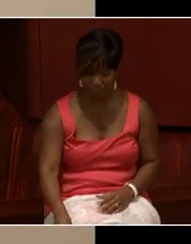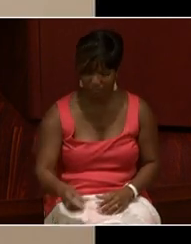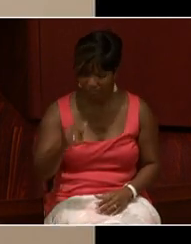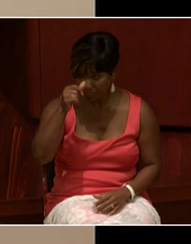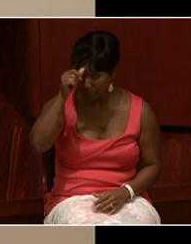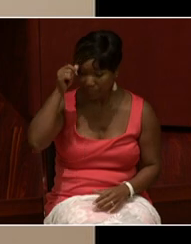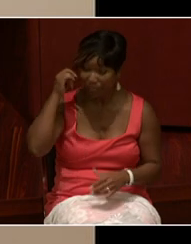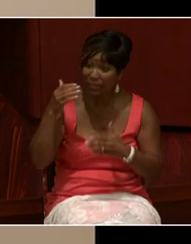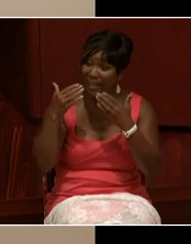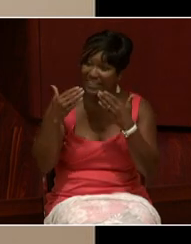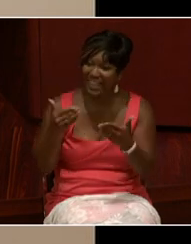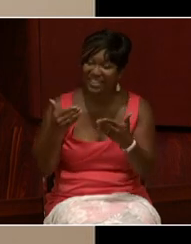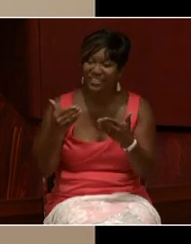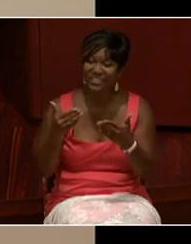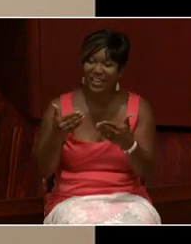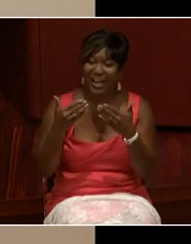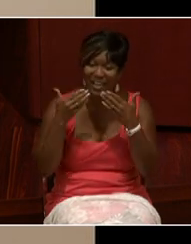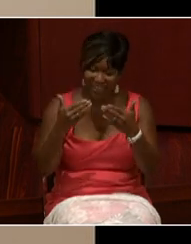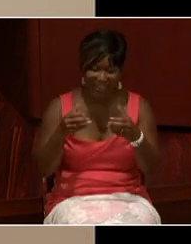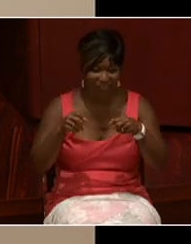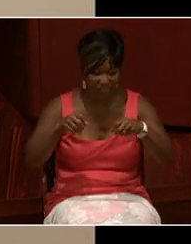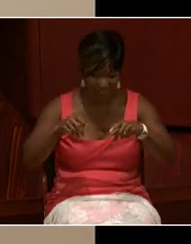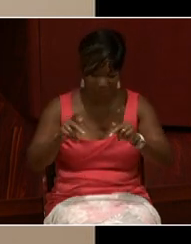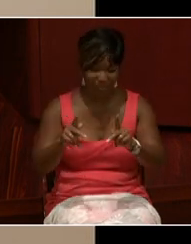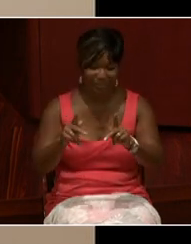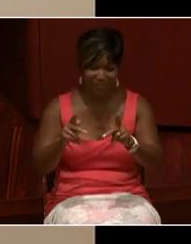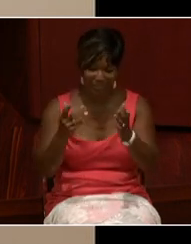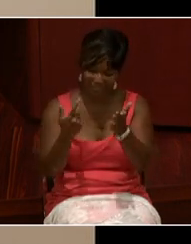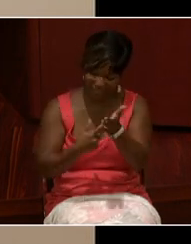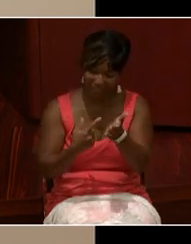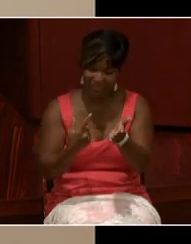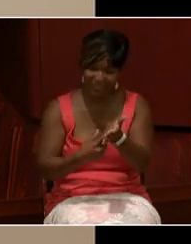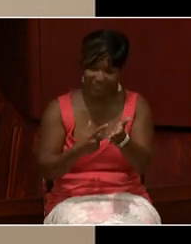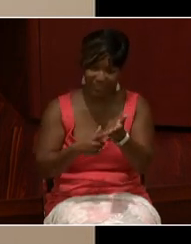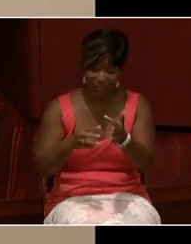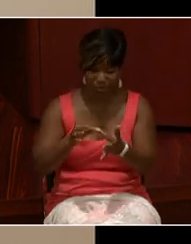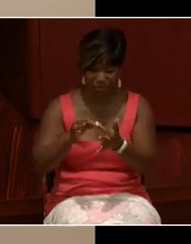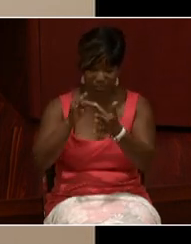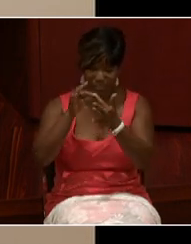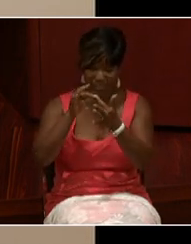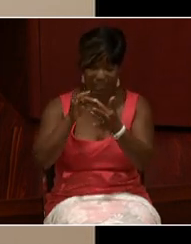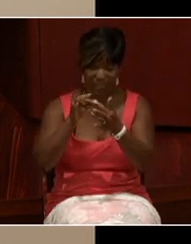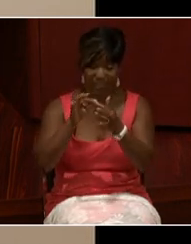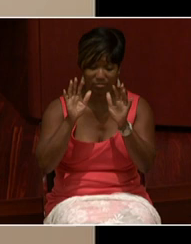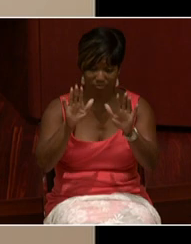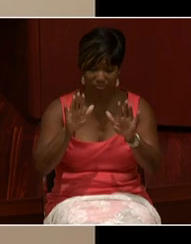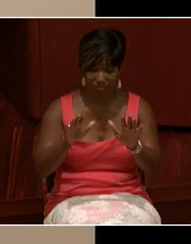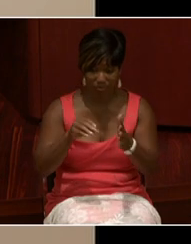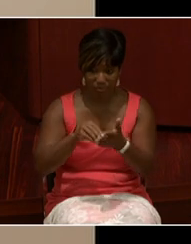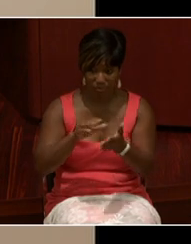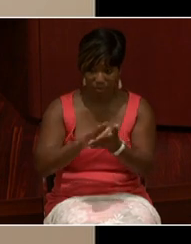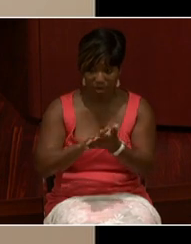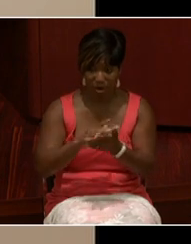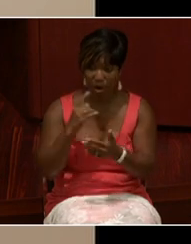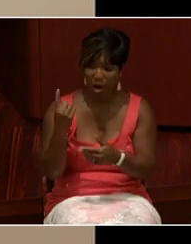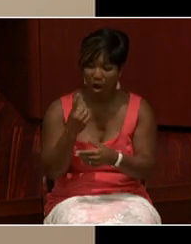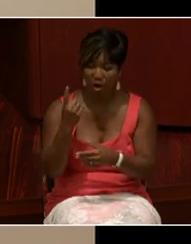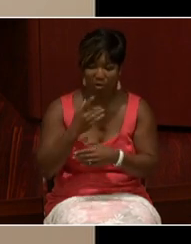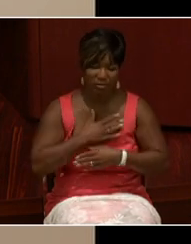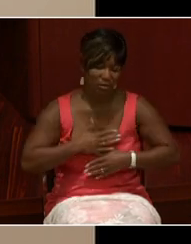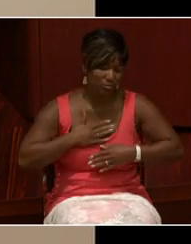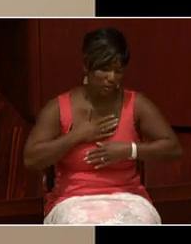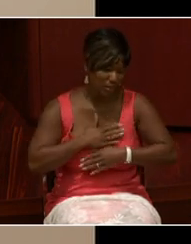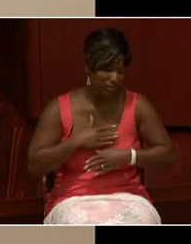Thank you, and thank you for this opportunity to talk about these unique and fascinating records. It's always a pleasure to talk